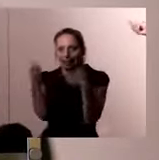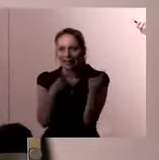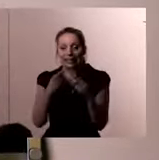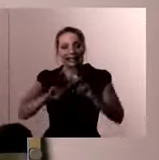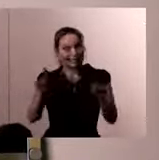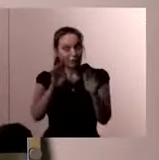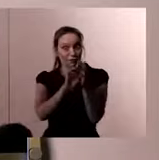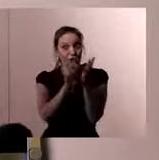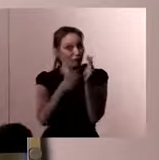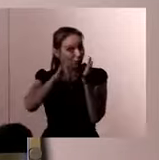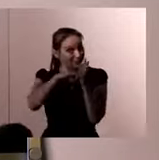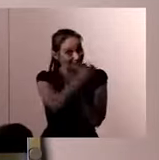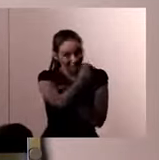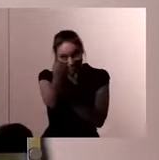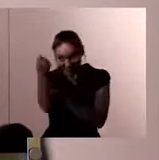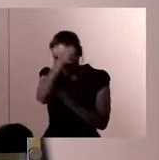fonts.